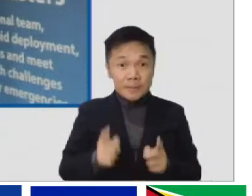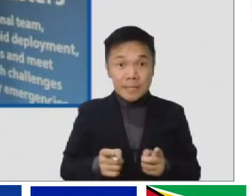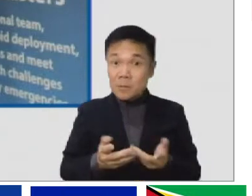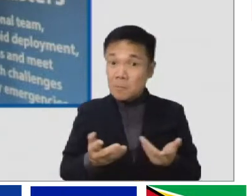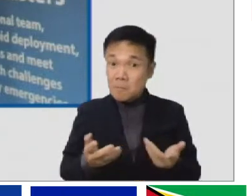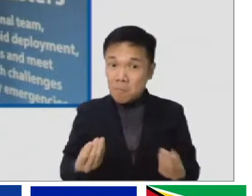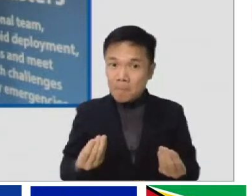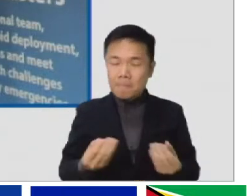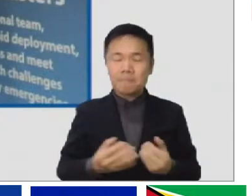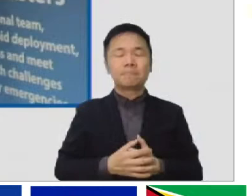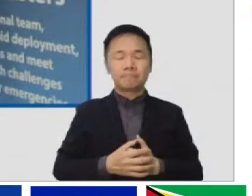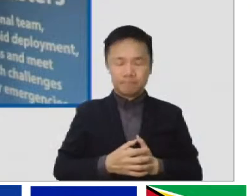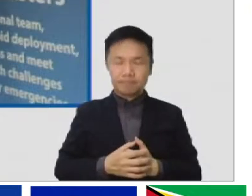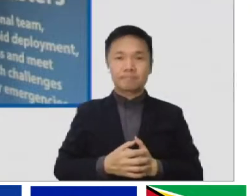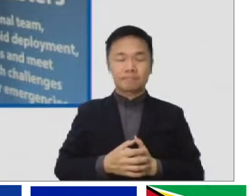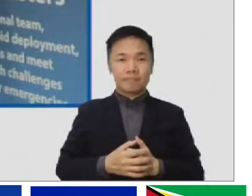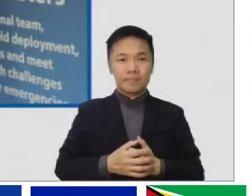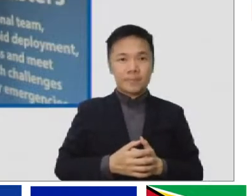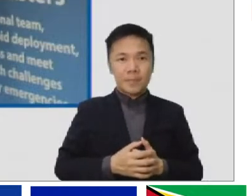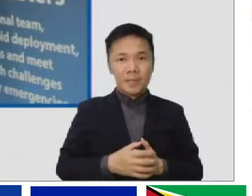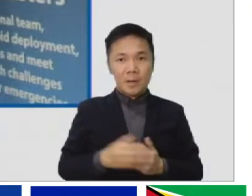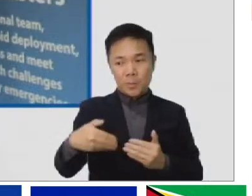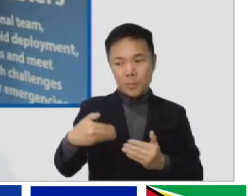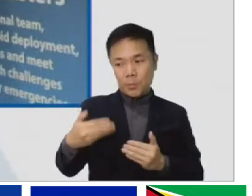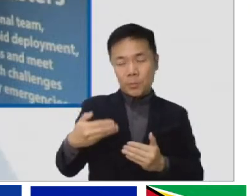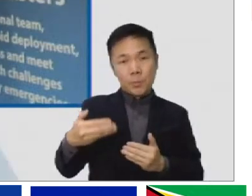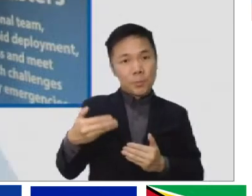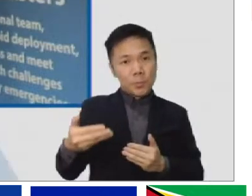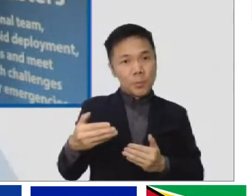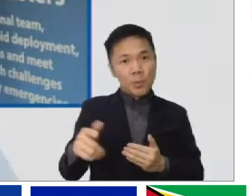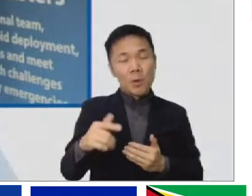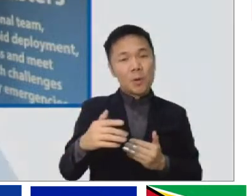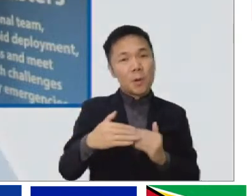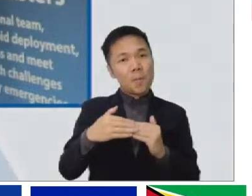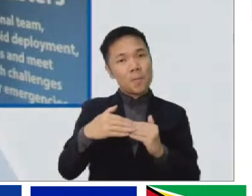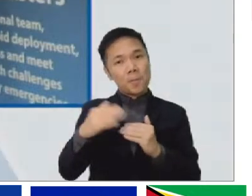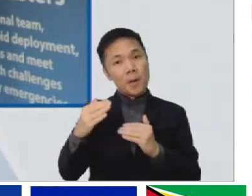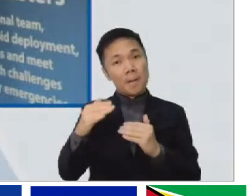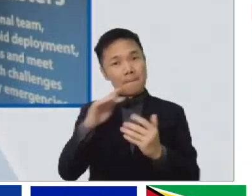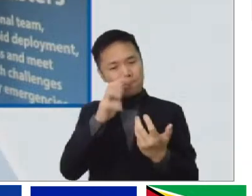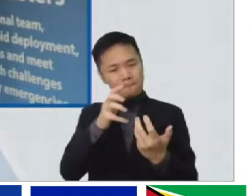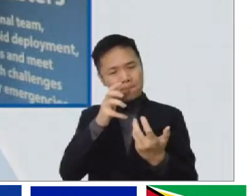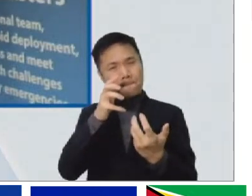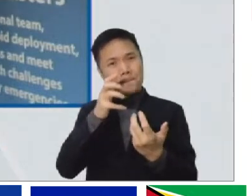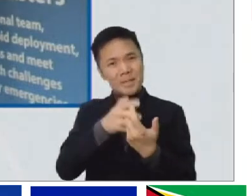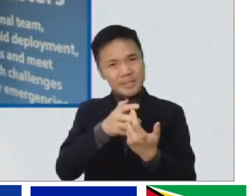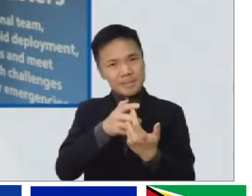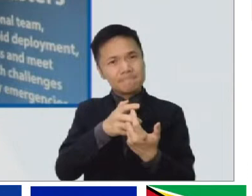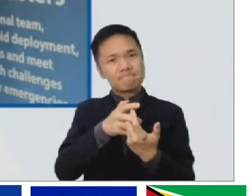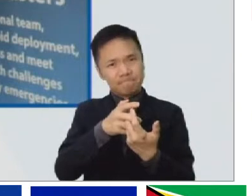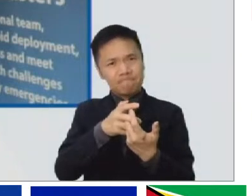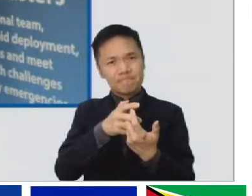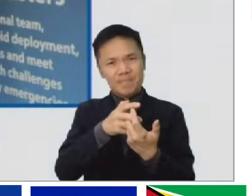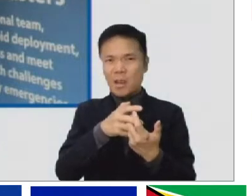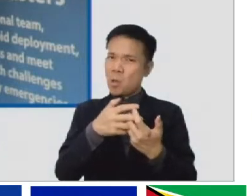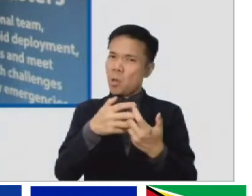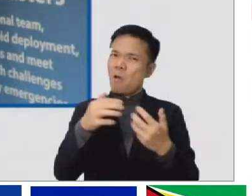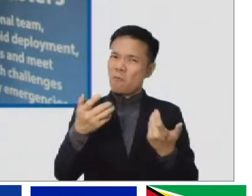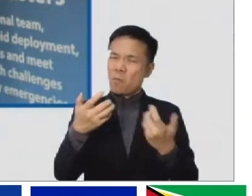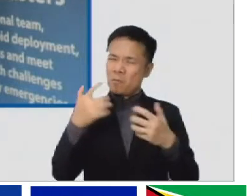towards a new generation of more efficient alert mechanisms. The integration